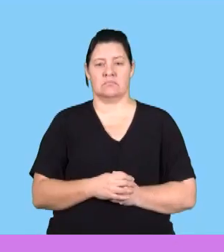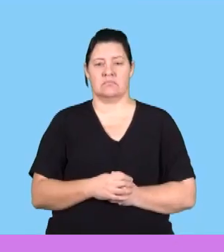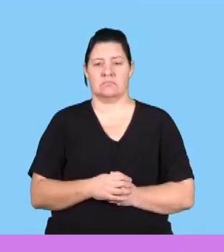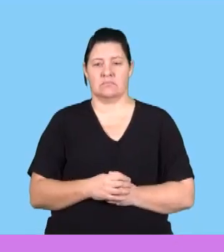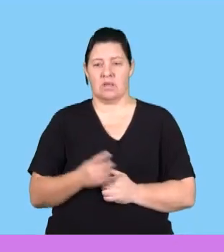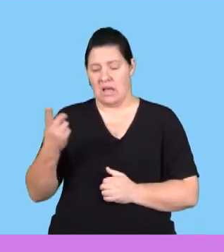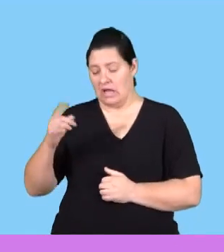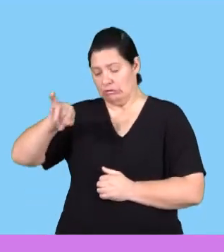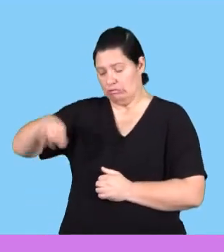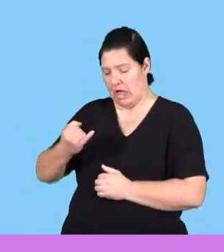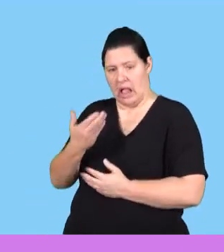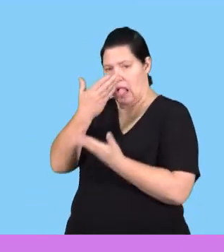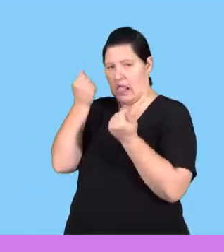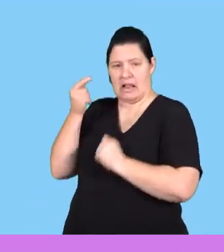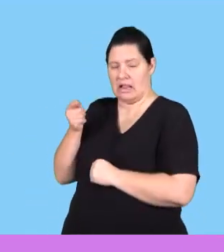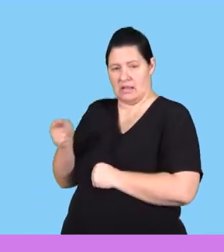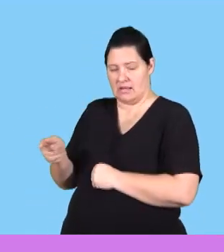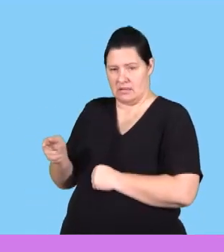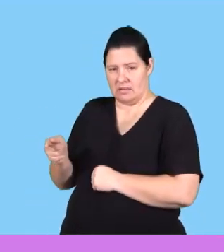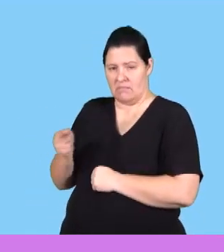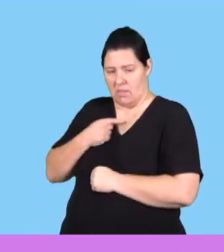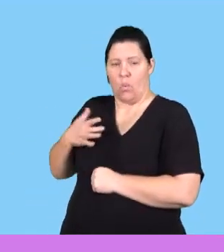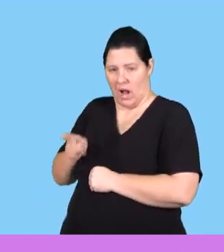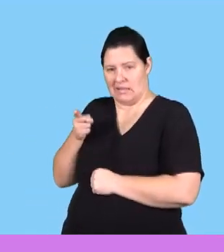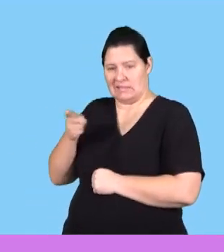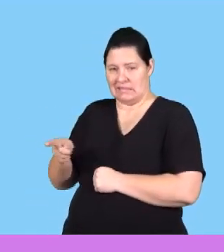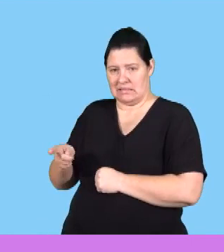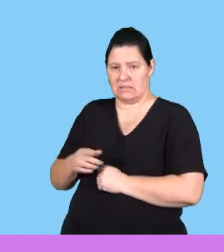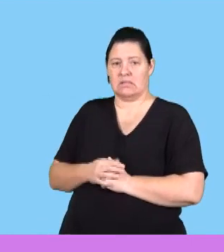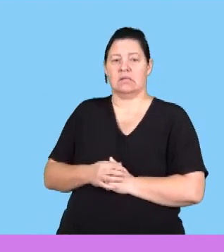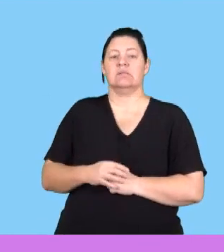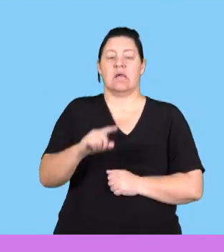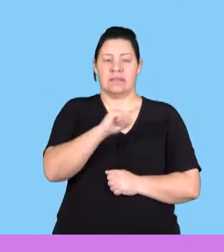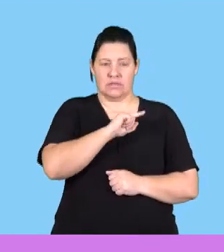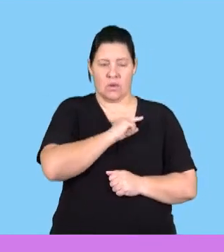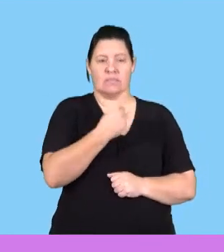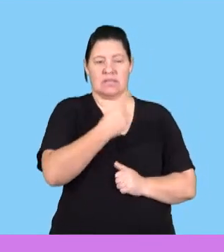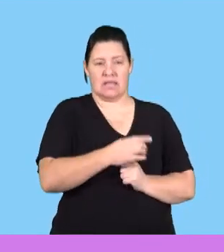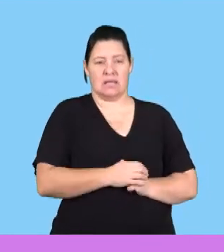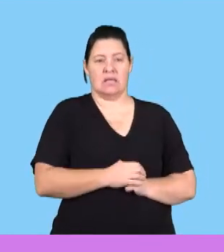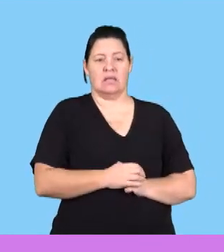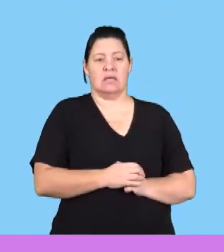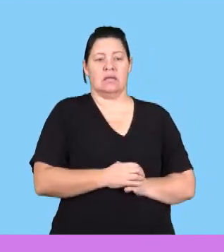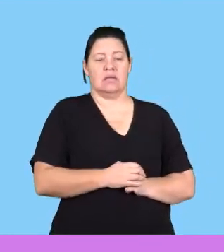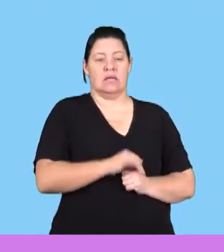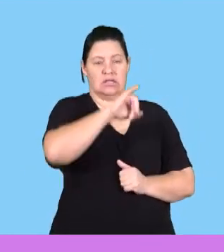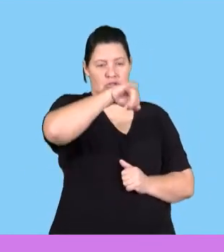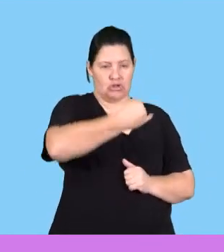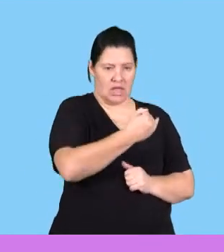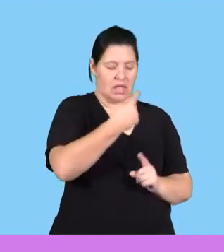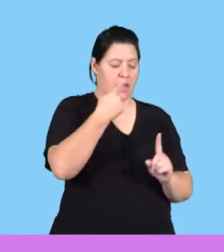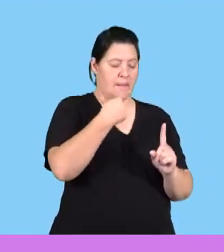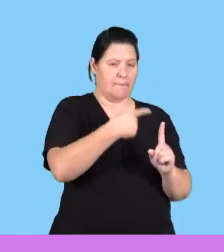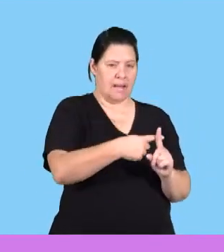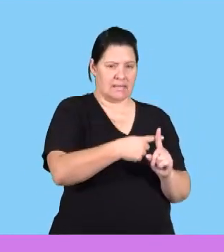look, I don't have the number of males for J. That is what I'm looking for. Right, so therefore I'm going to say